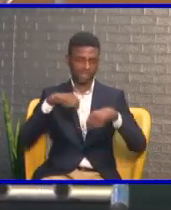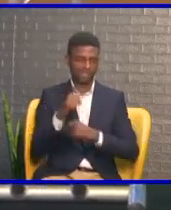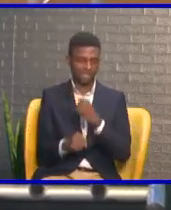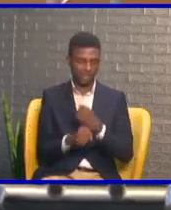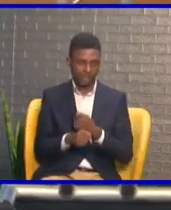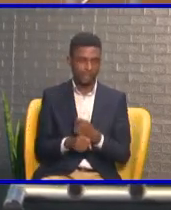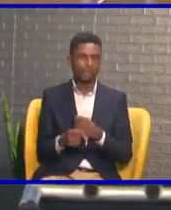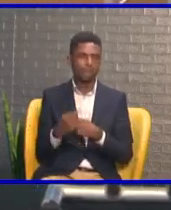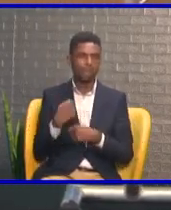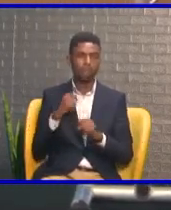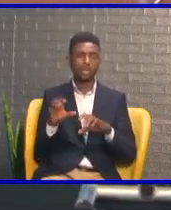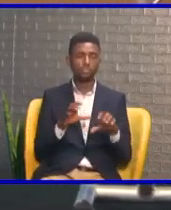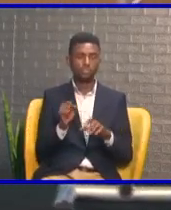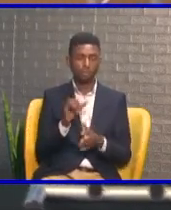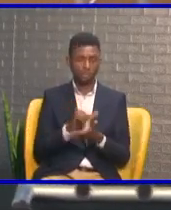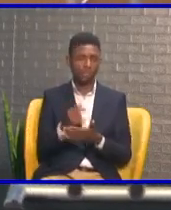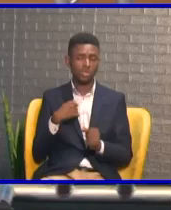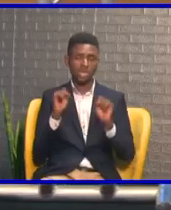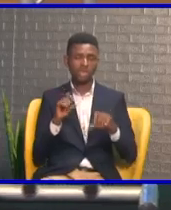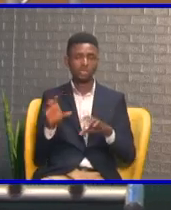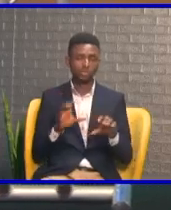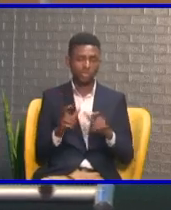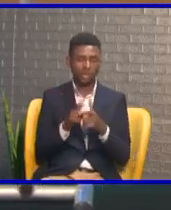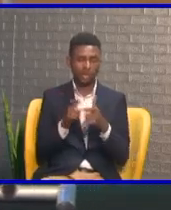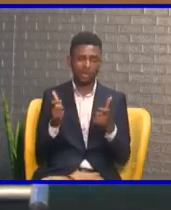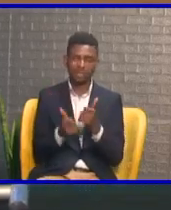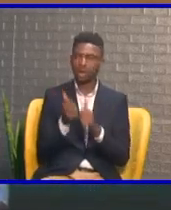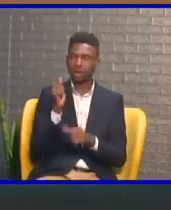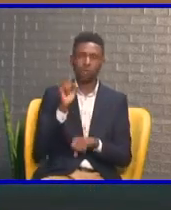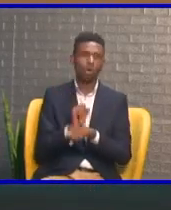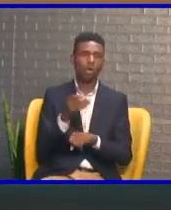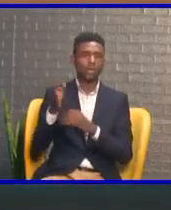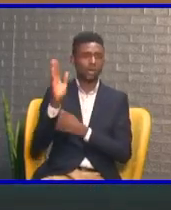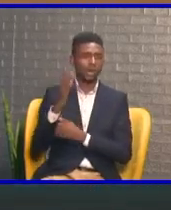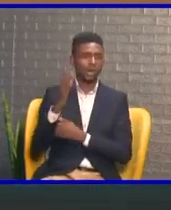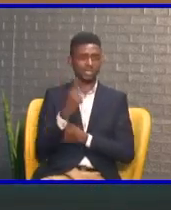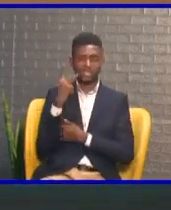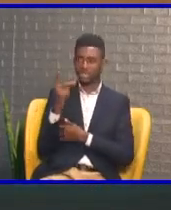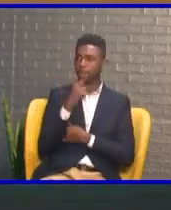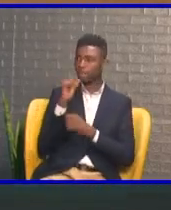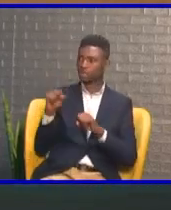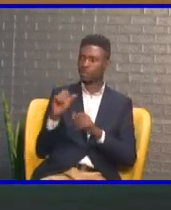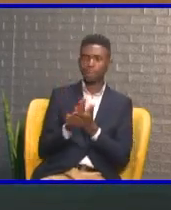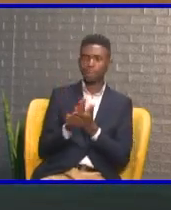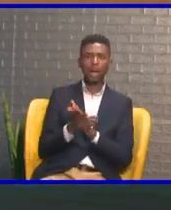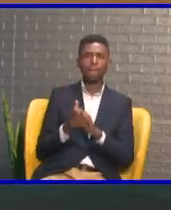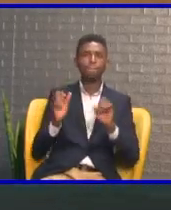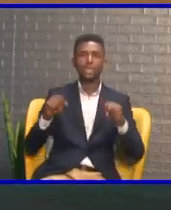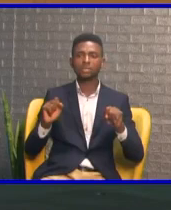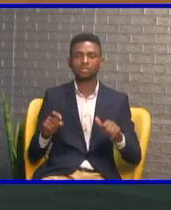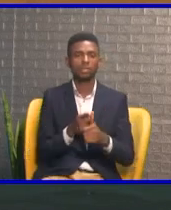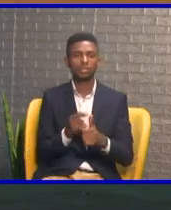we can do the greater works of God and see the impossible become a possibility. Say amen. Amen. The first